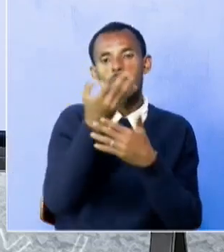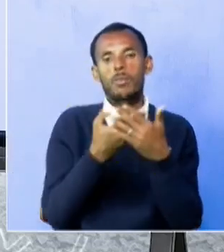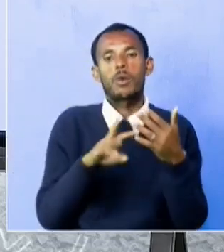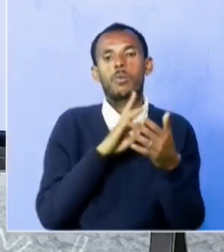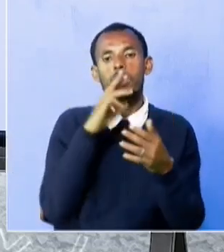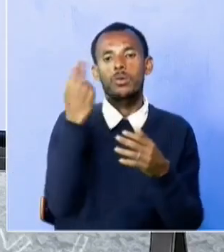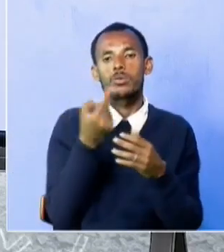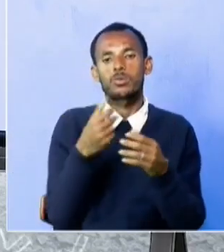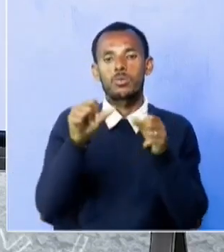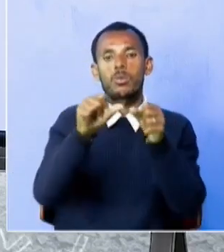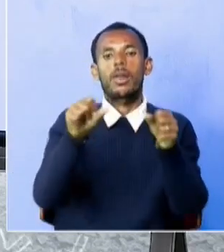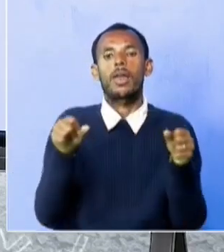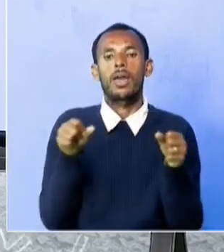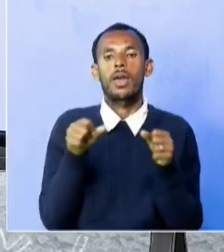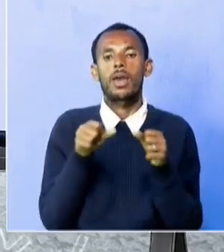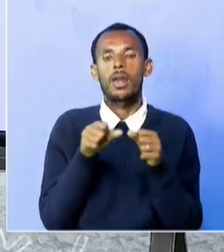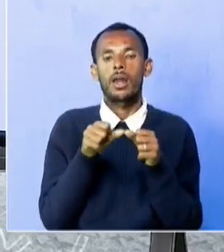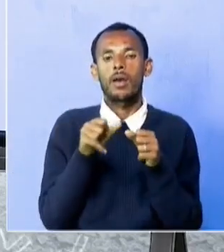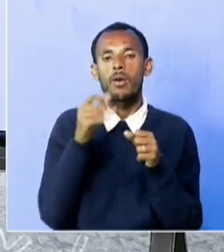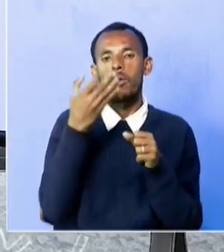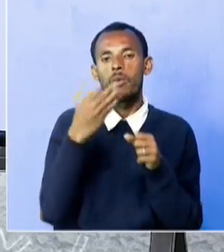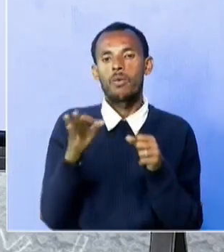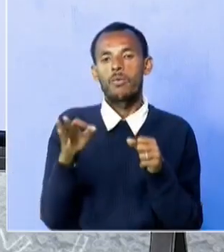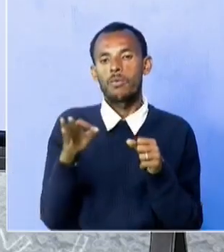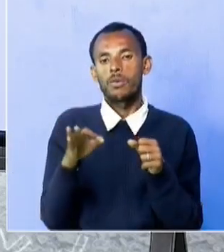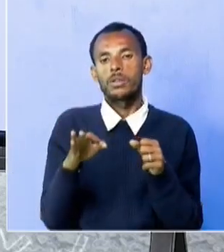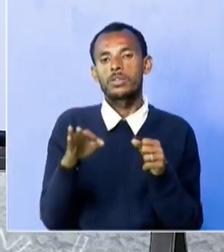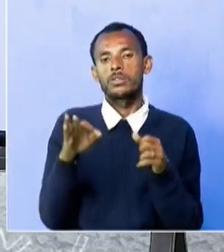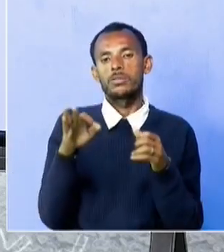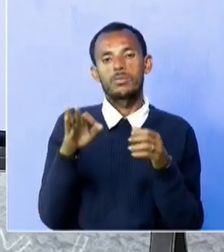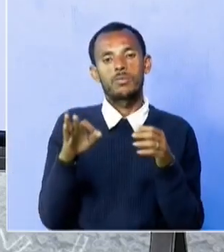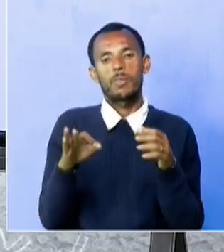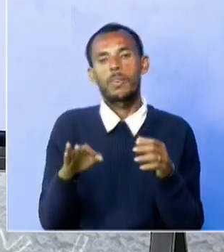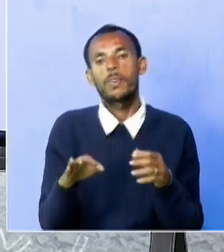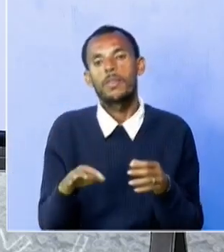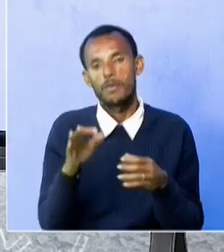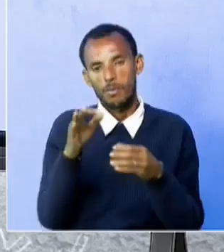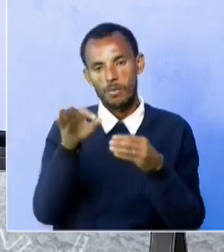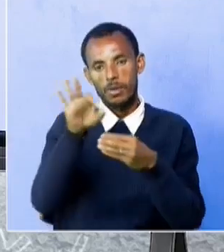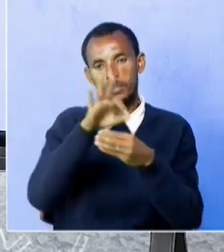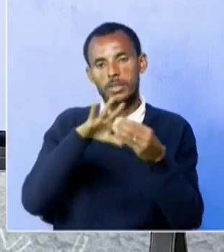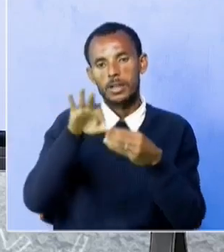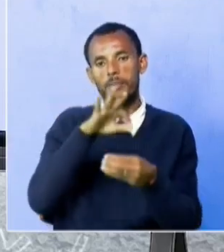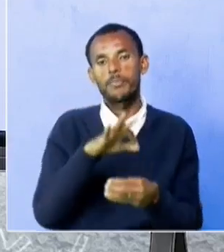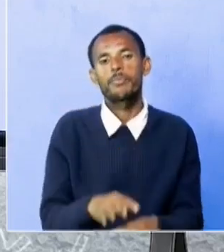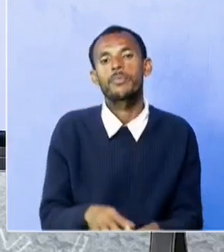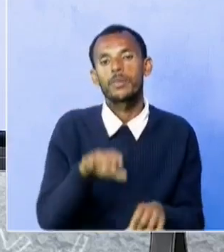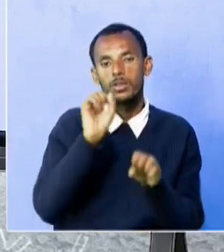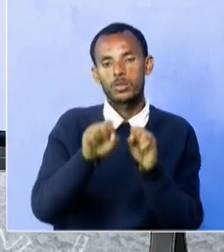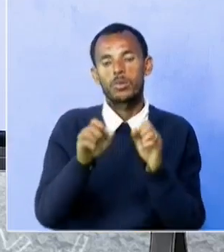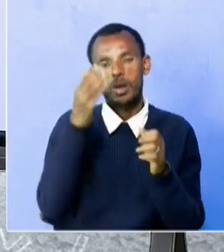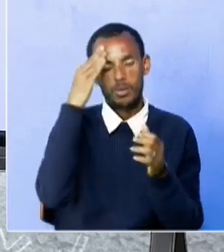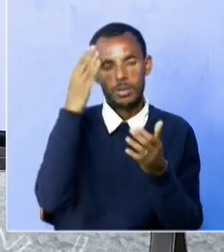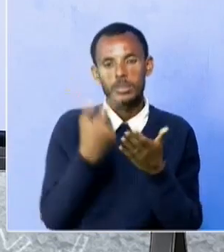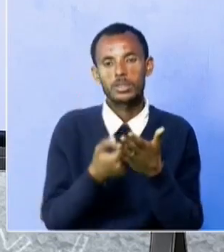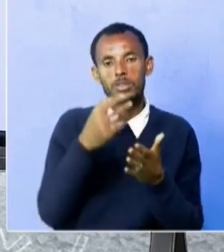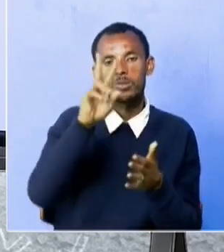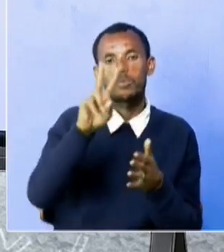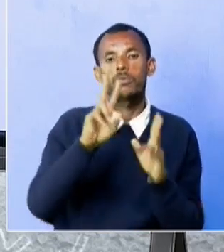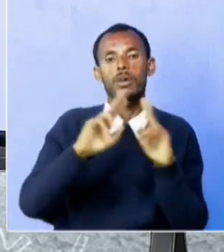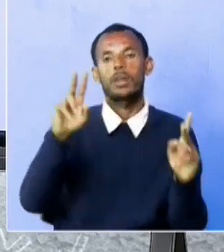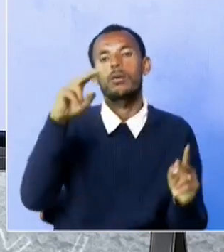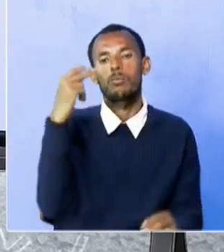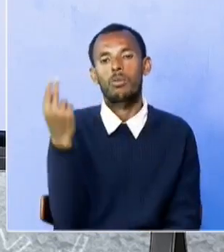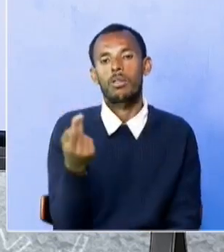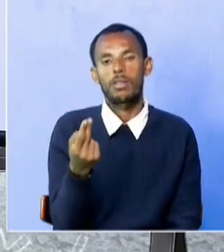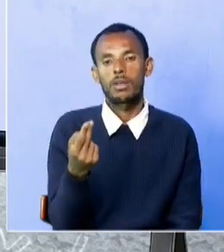to calculate pi r square is the formula that we use to calculate the area of a circle. So knowing these two is very